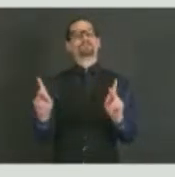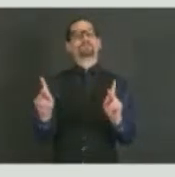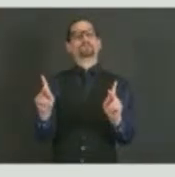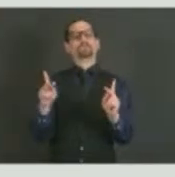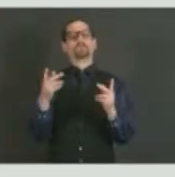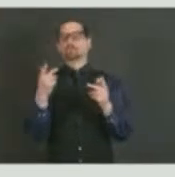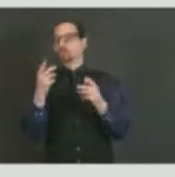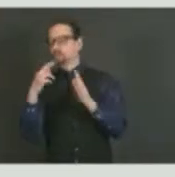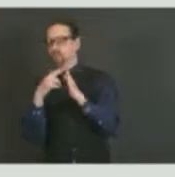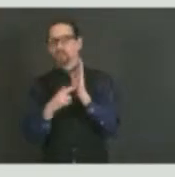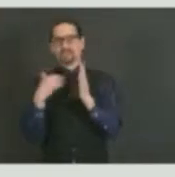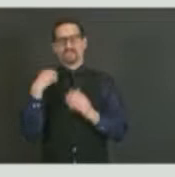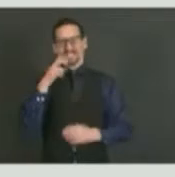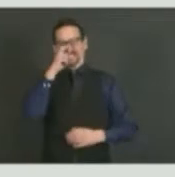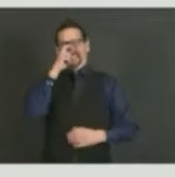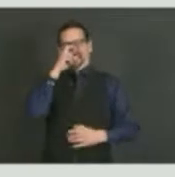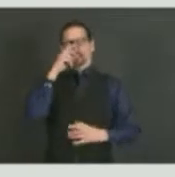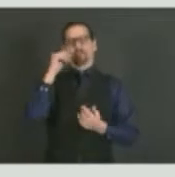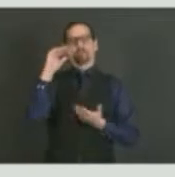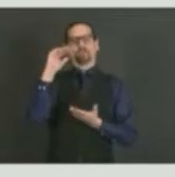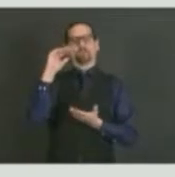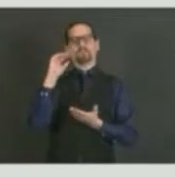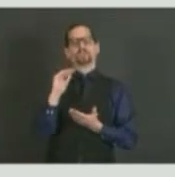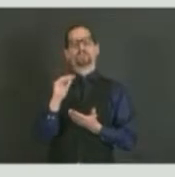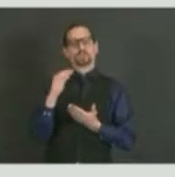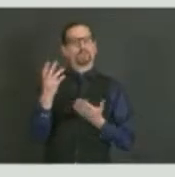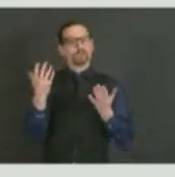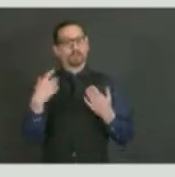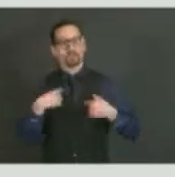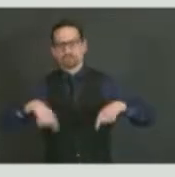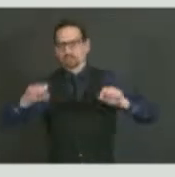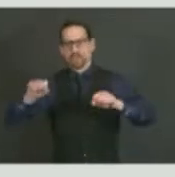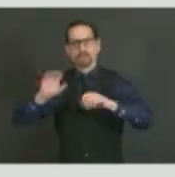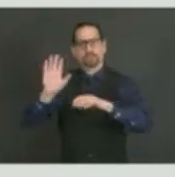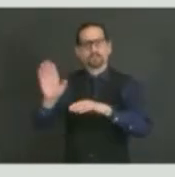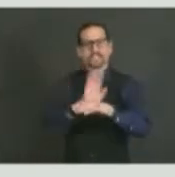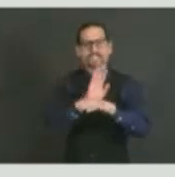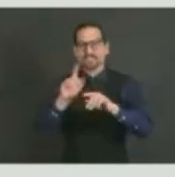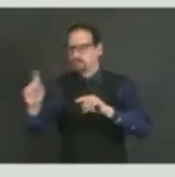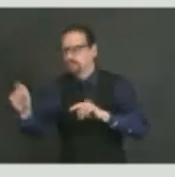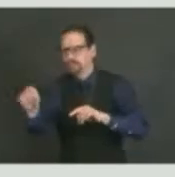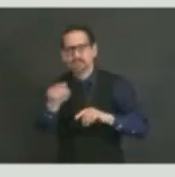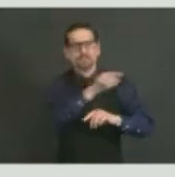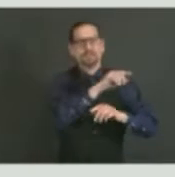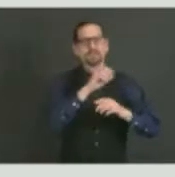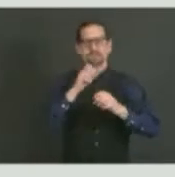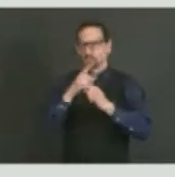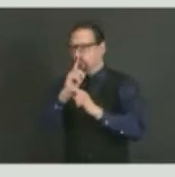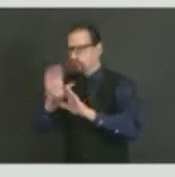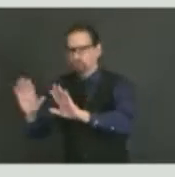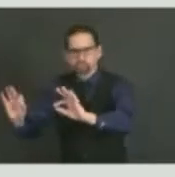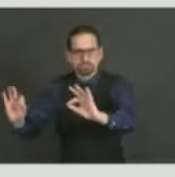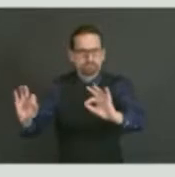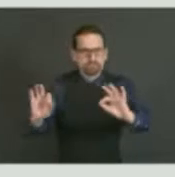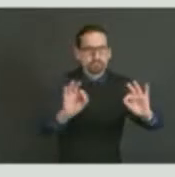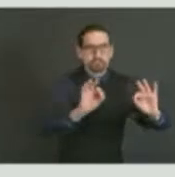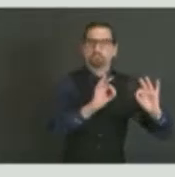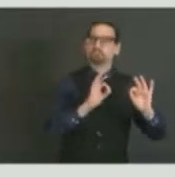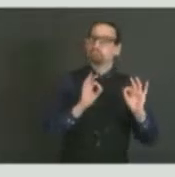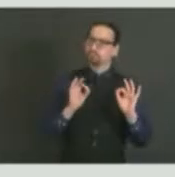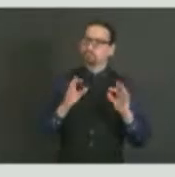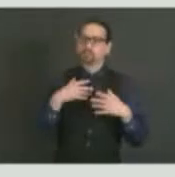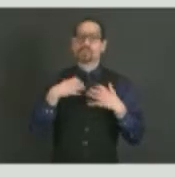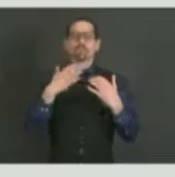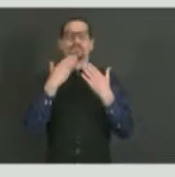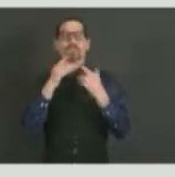businesses and business organizations. We're grateful to them. I want to thank the outgoing governor and the incoming governor for their attention